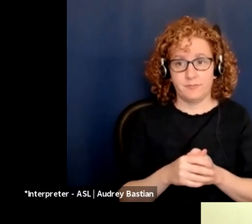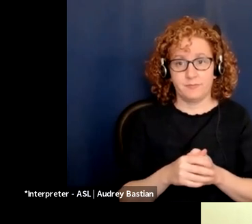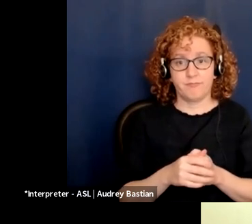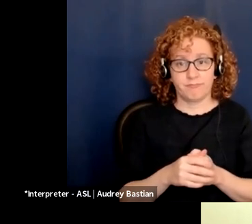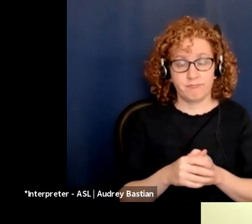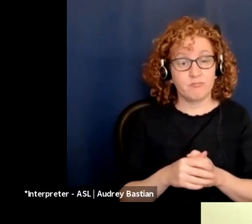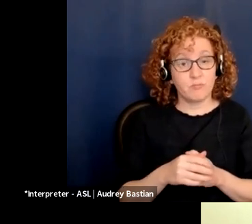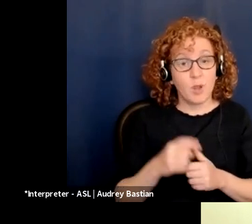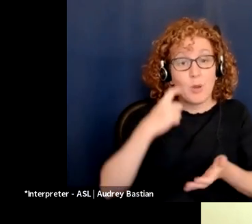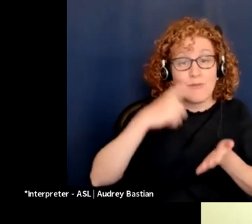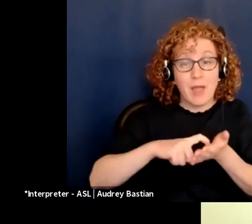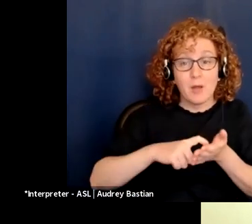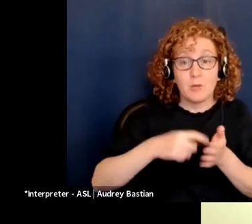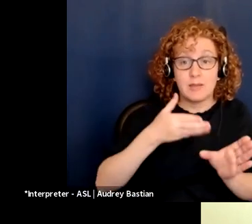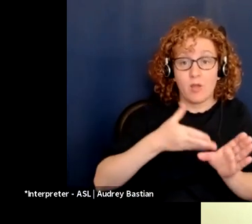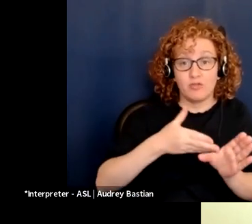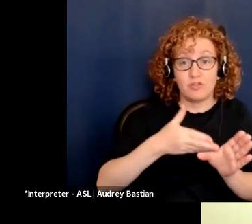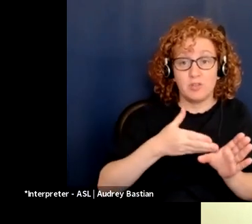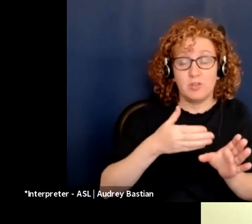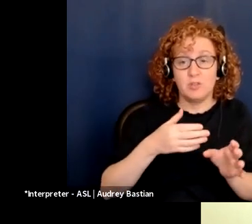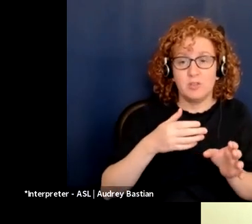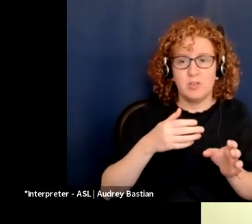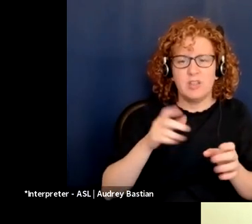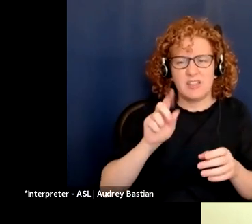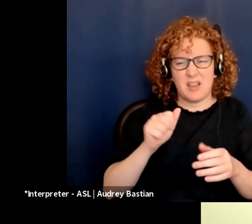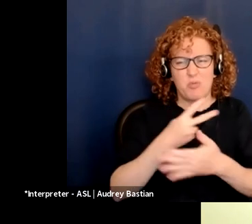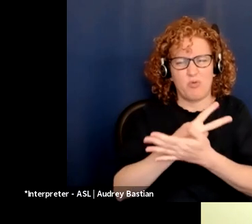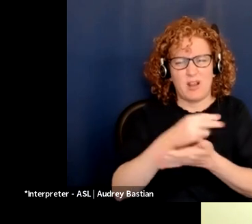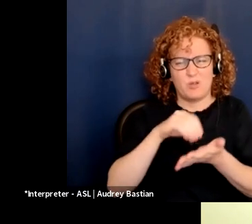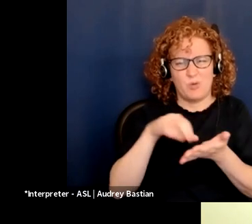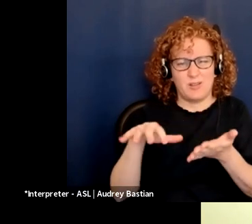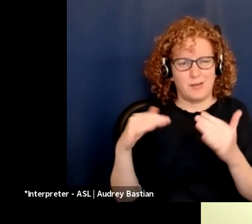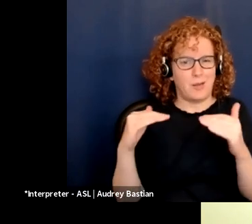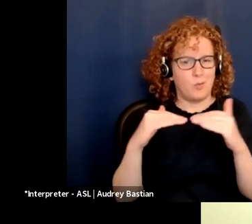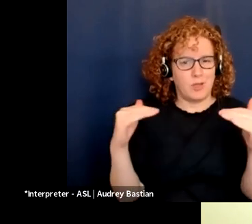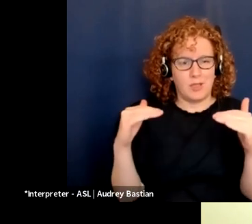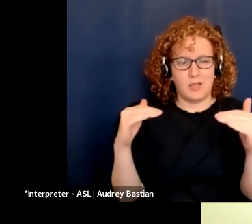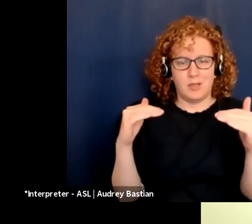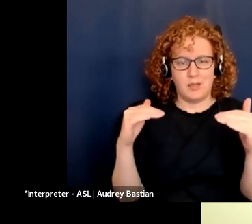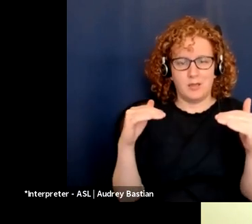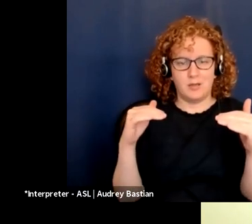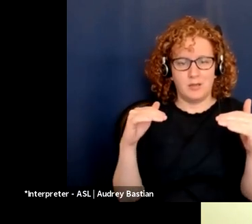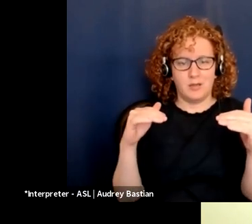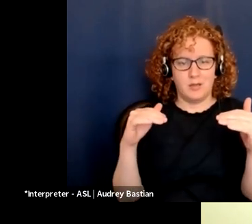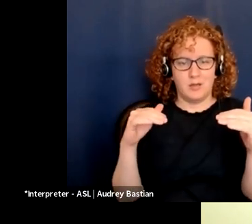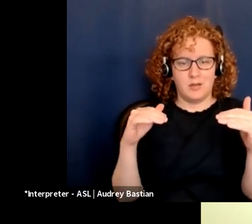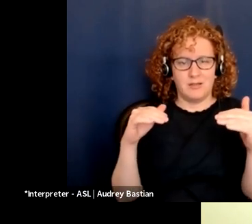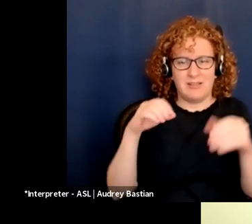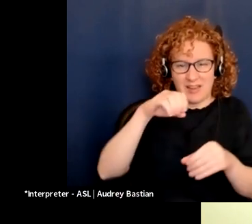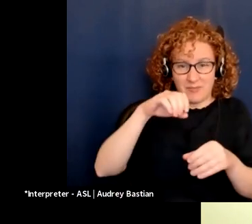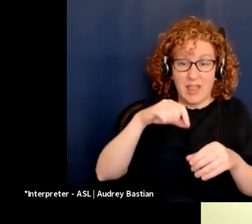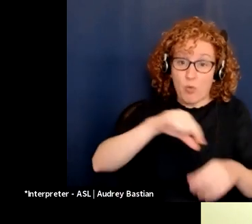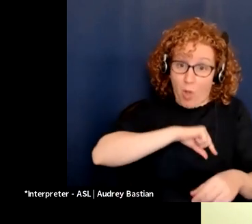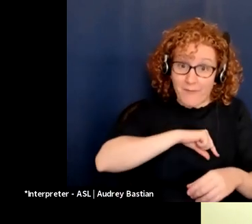we found in psychology is disabled grads who are not equally academic qualified when they enter program, but they